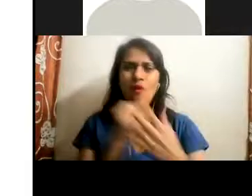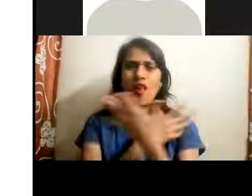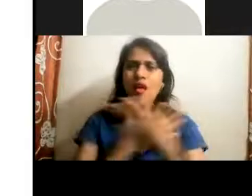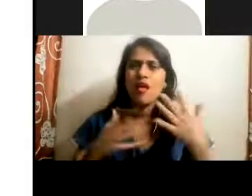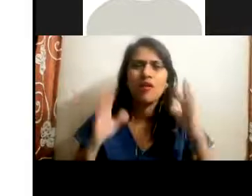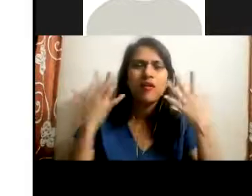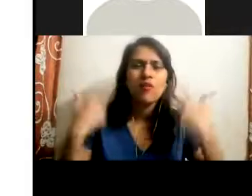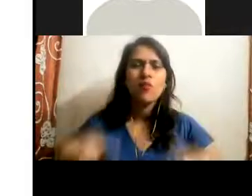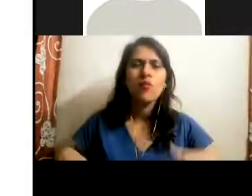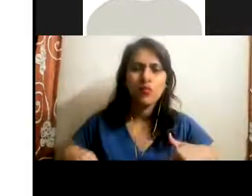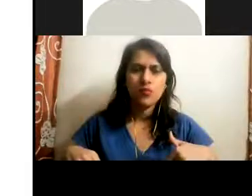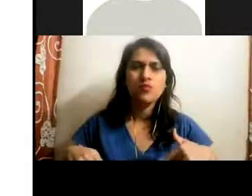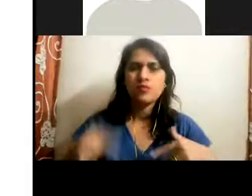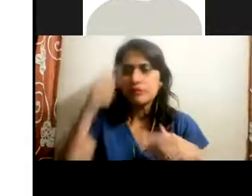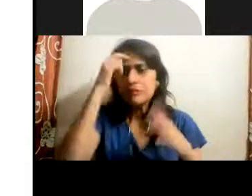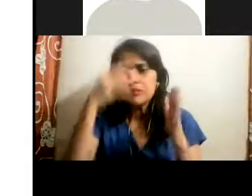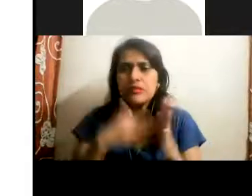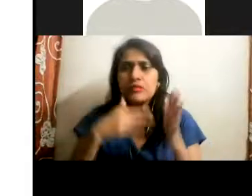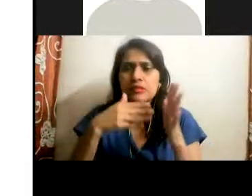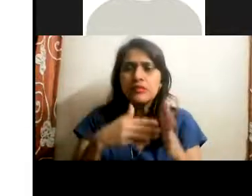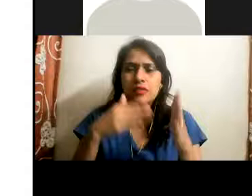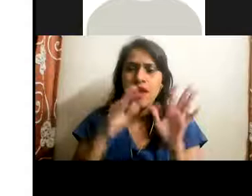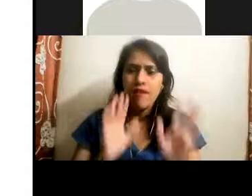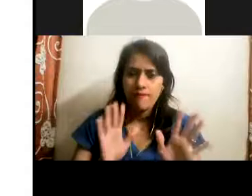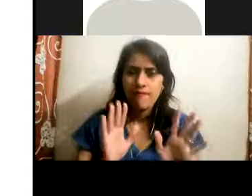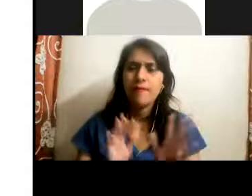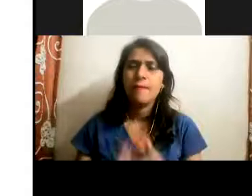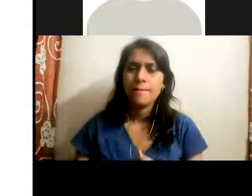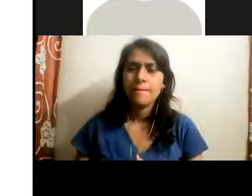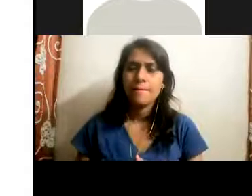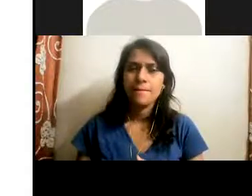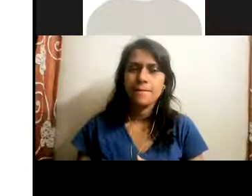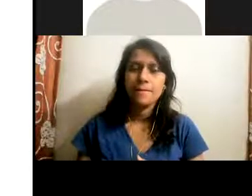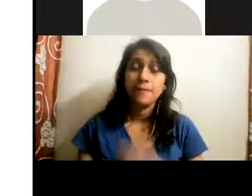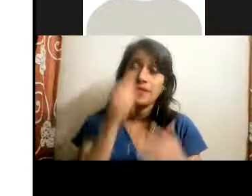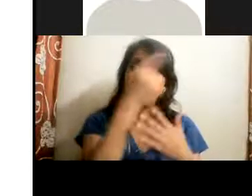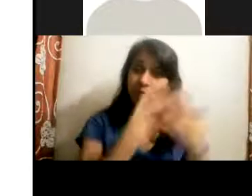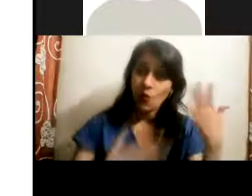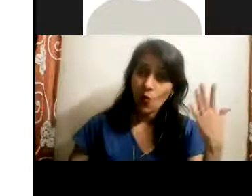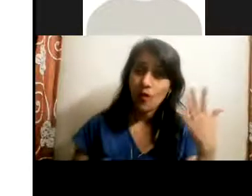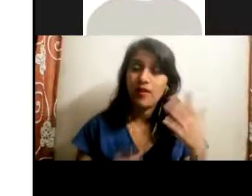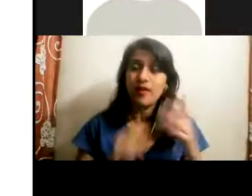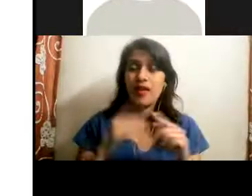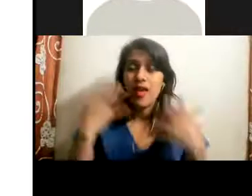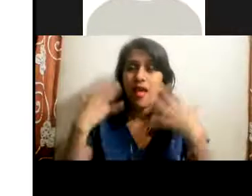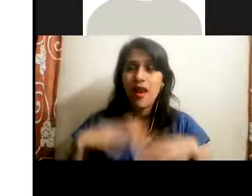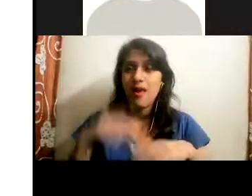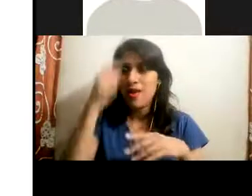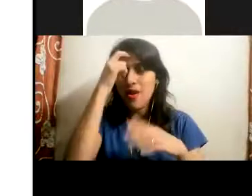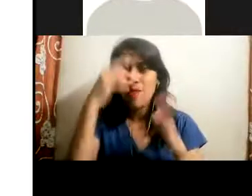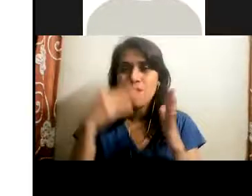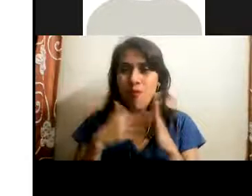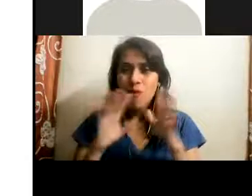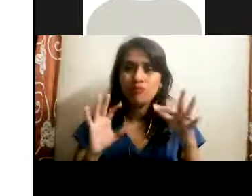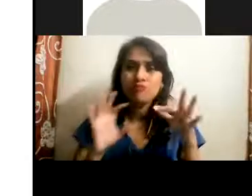muscular issue. And so there are these specific health conditions which are